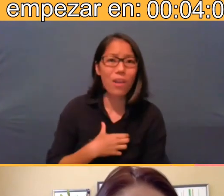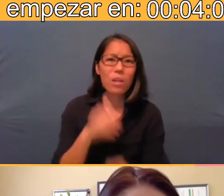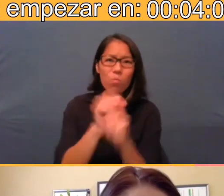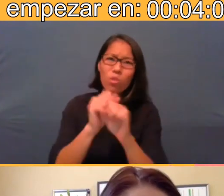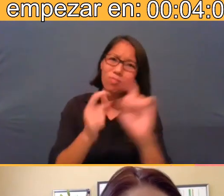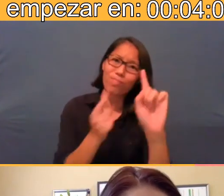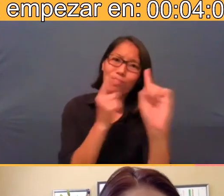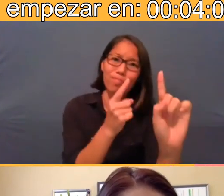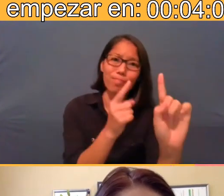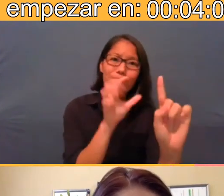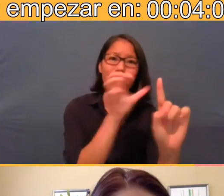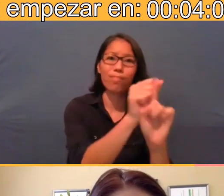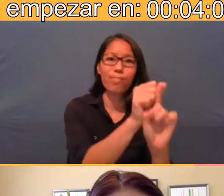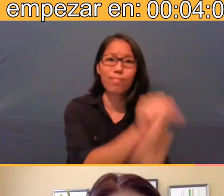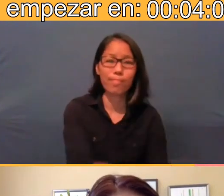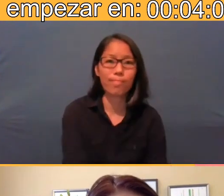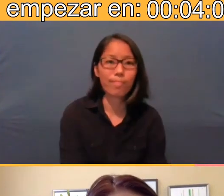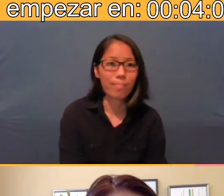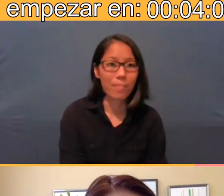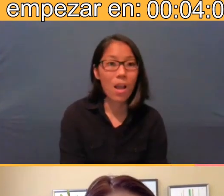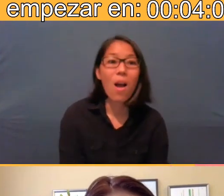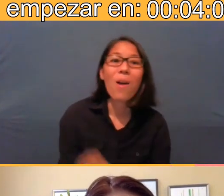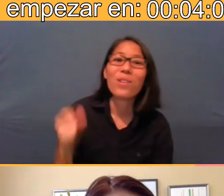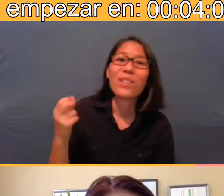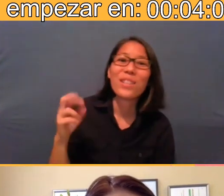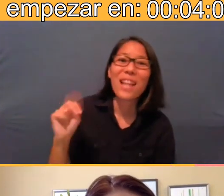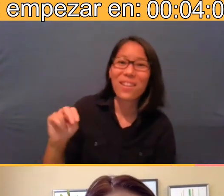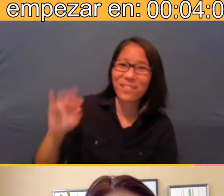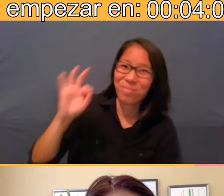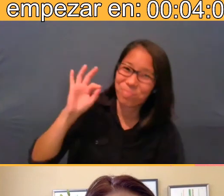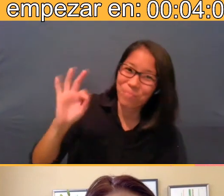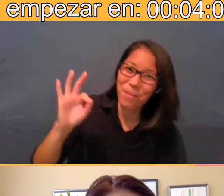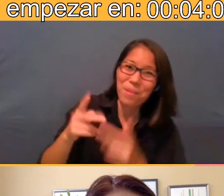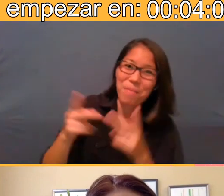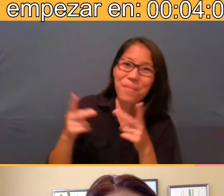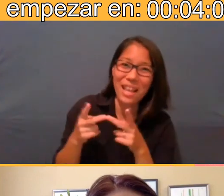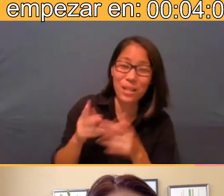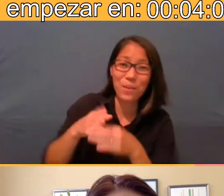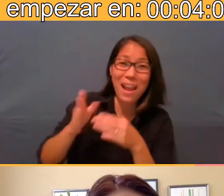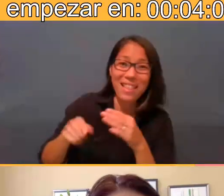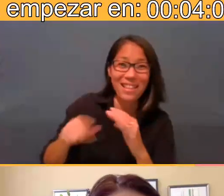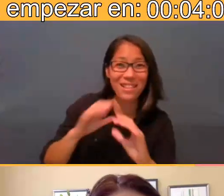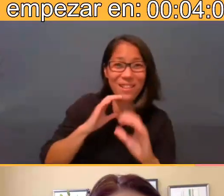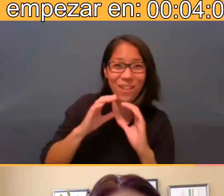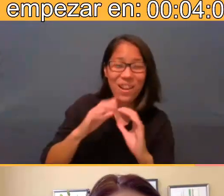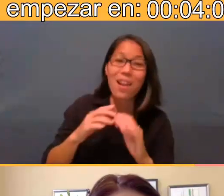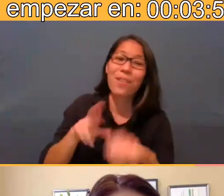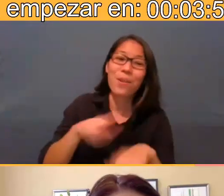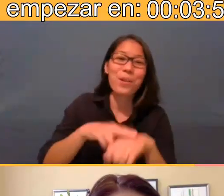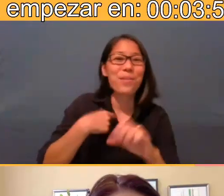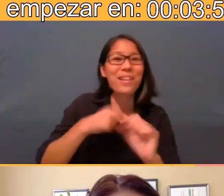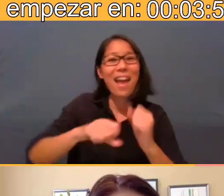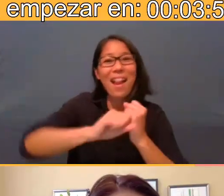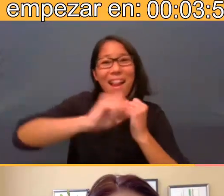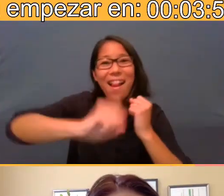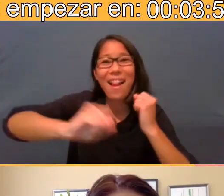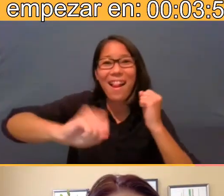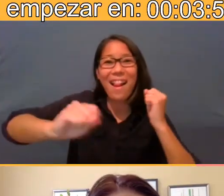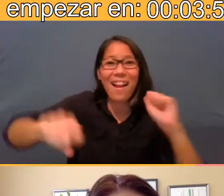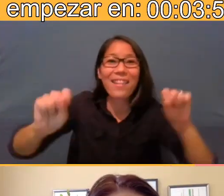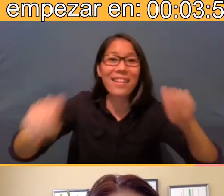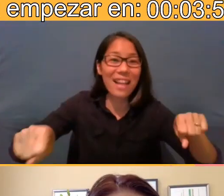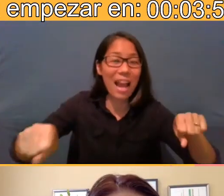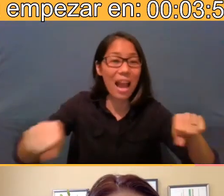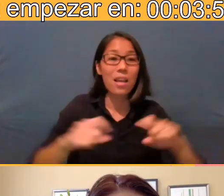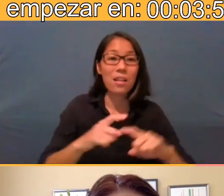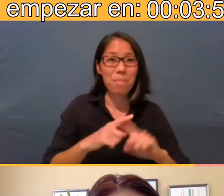Mm. That's a perfect place to end this conversation. Of course, we could talk for a long, long time, but